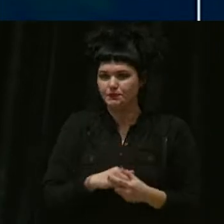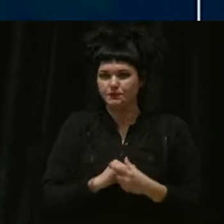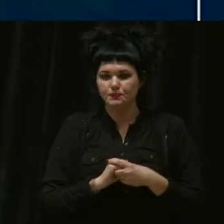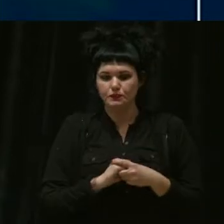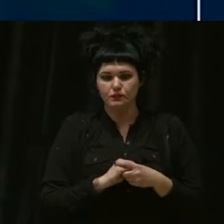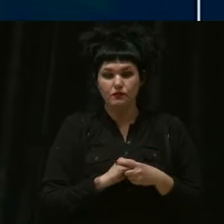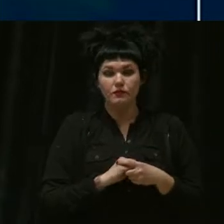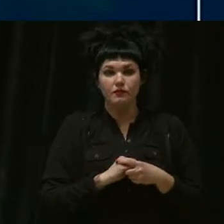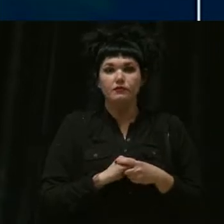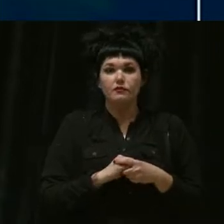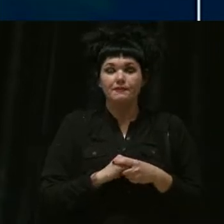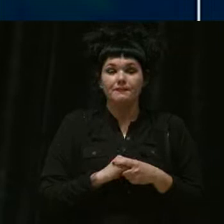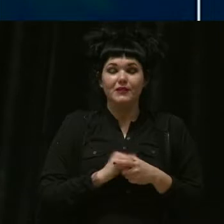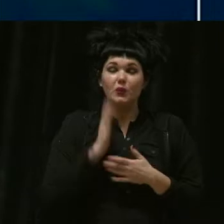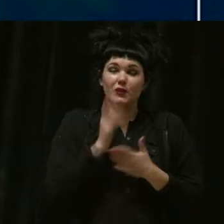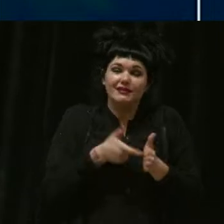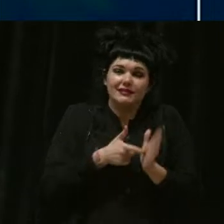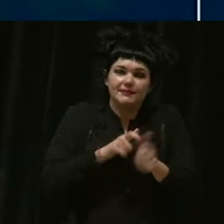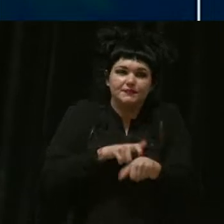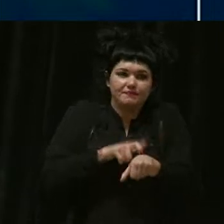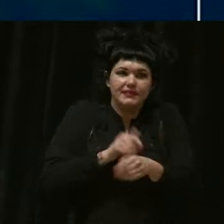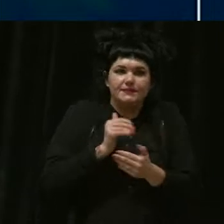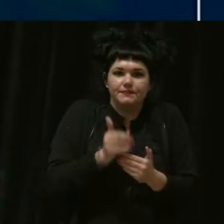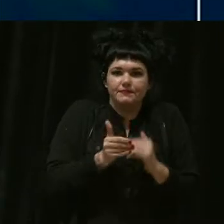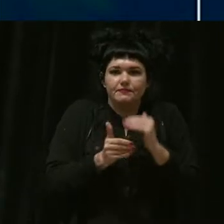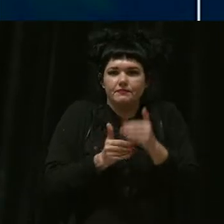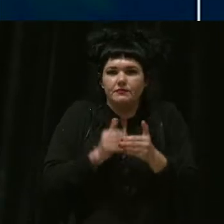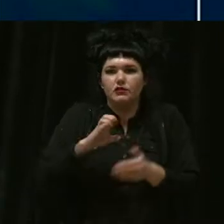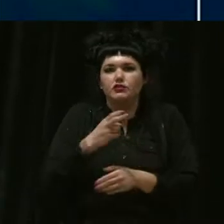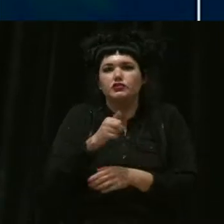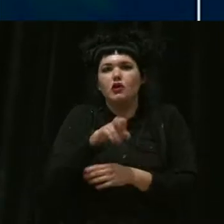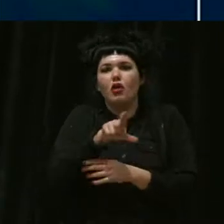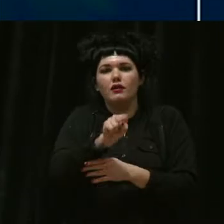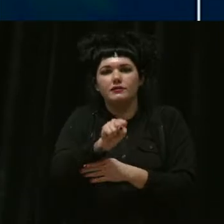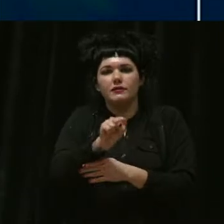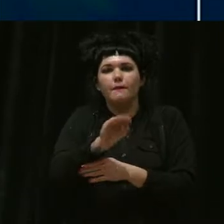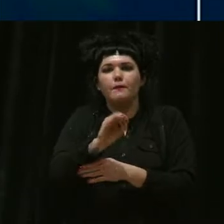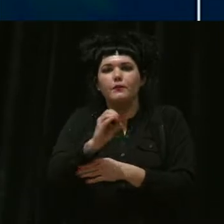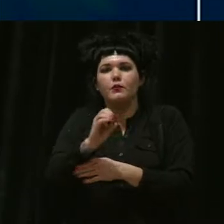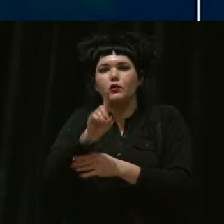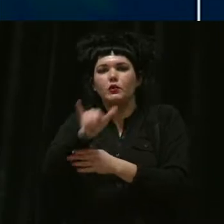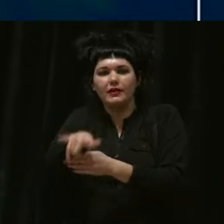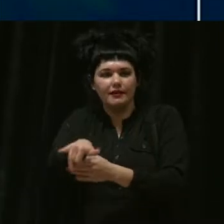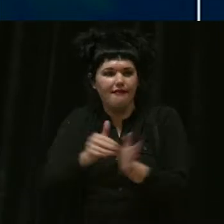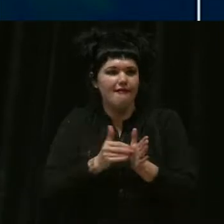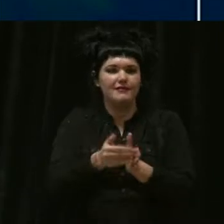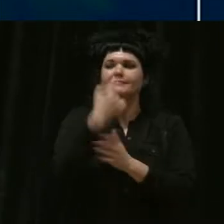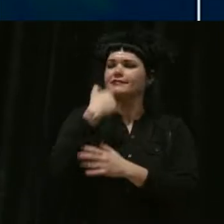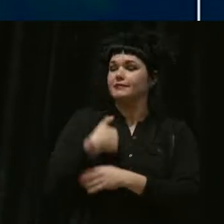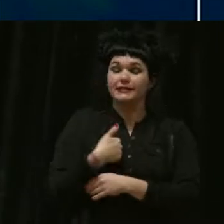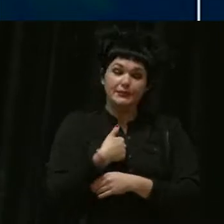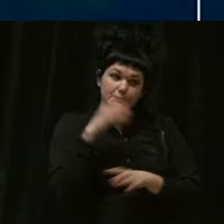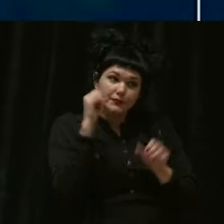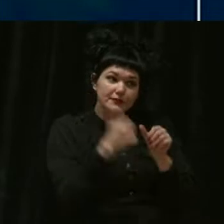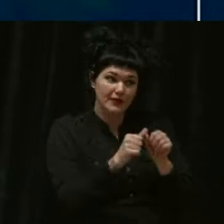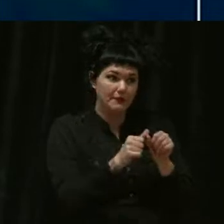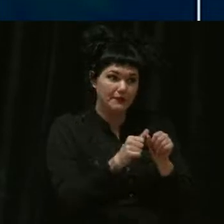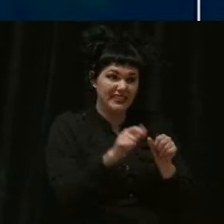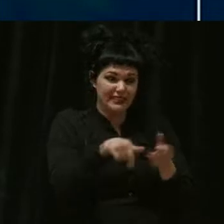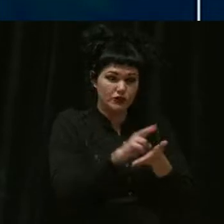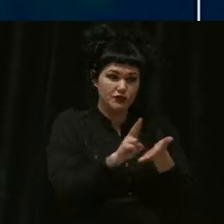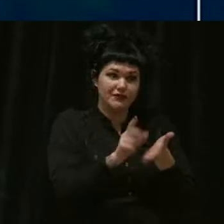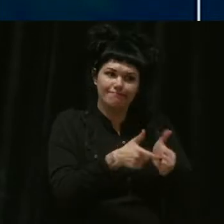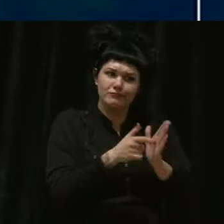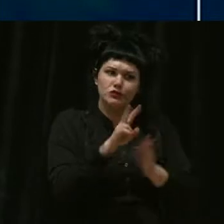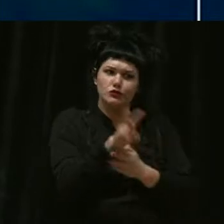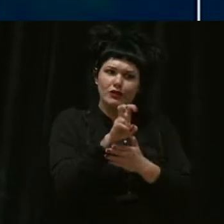take time. As Charles Moody often told me, remember, it took the university 200 years